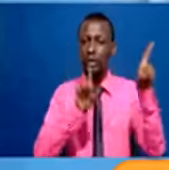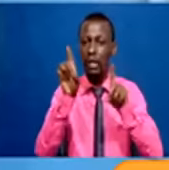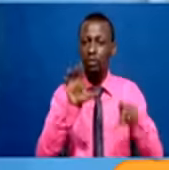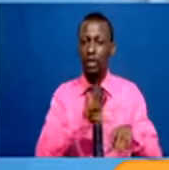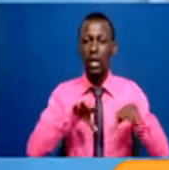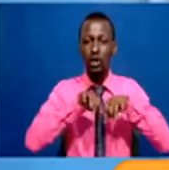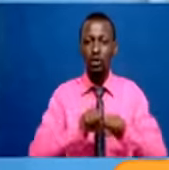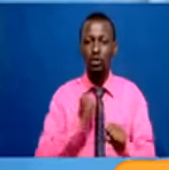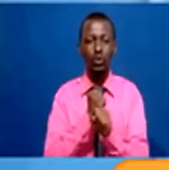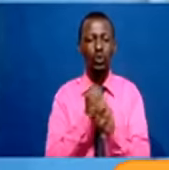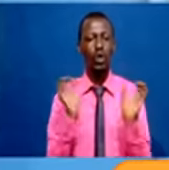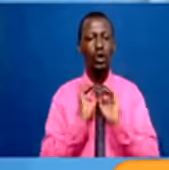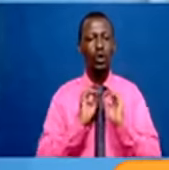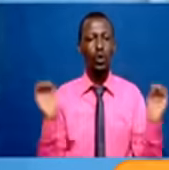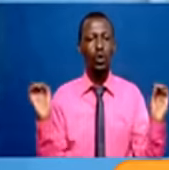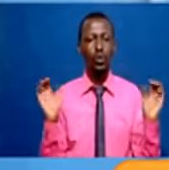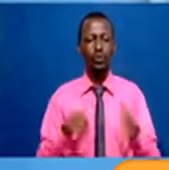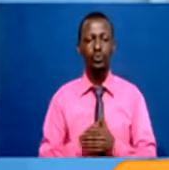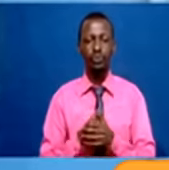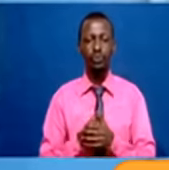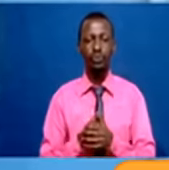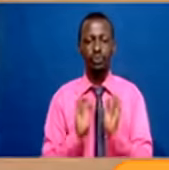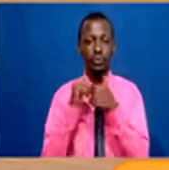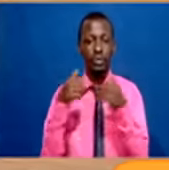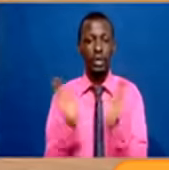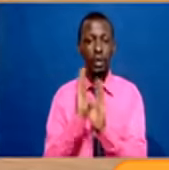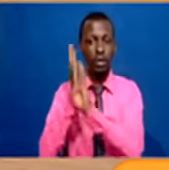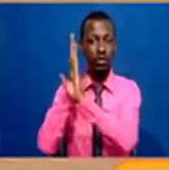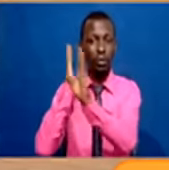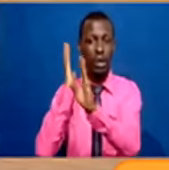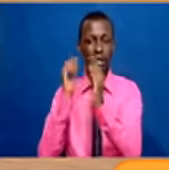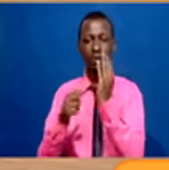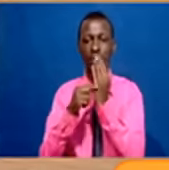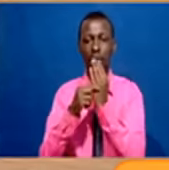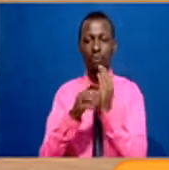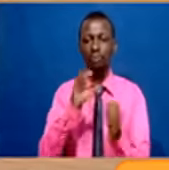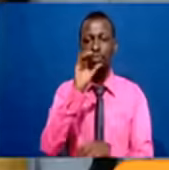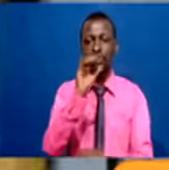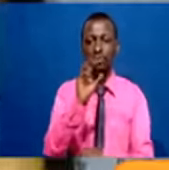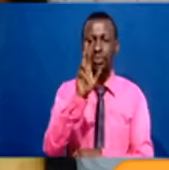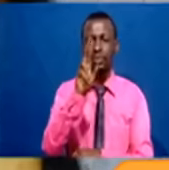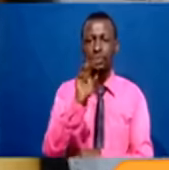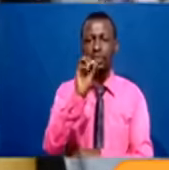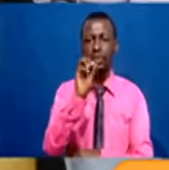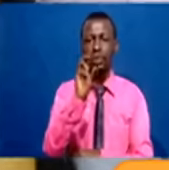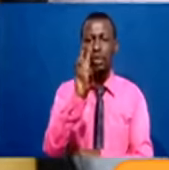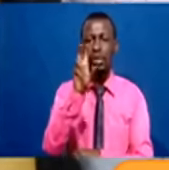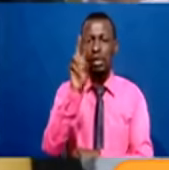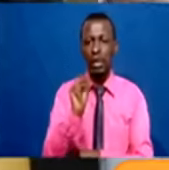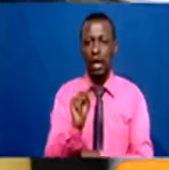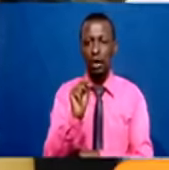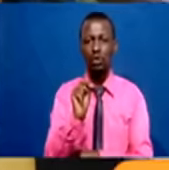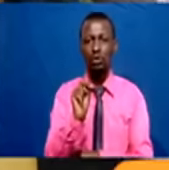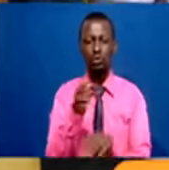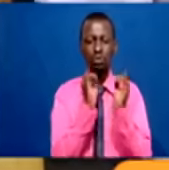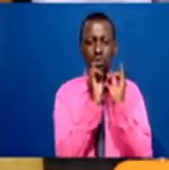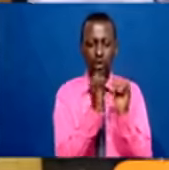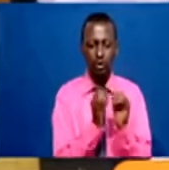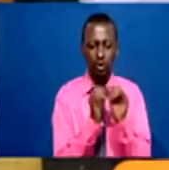Crown Bus Services is among two Kenya-based individuals and 16 entities flagged by the